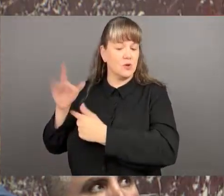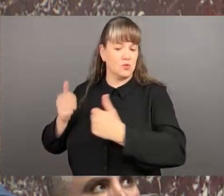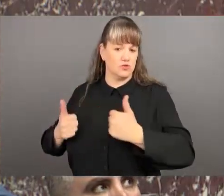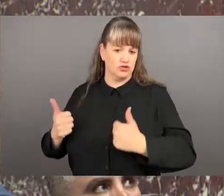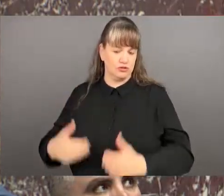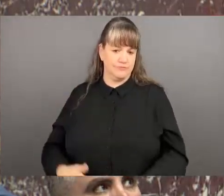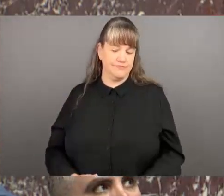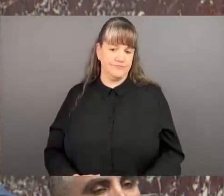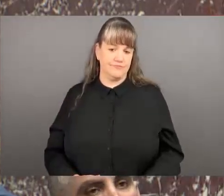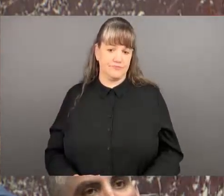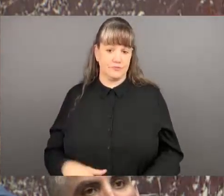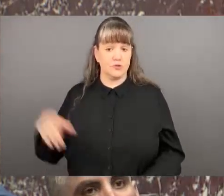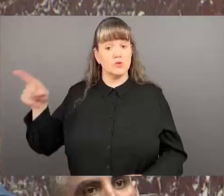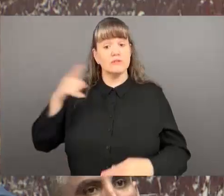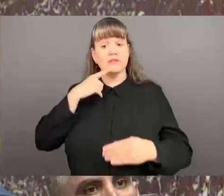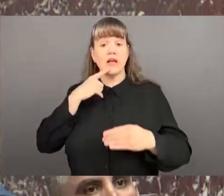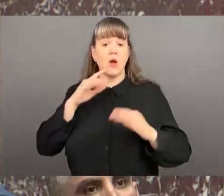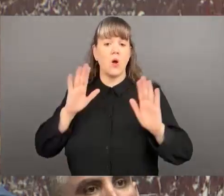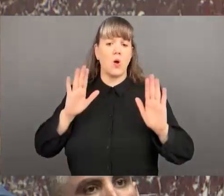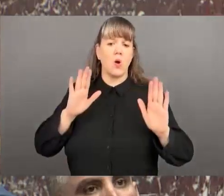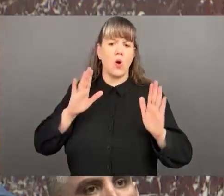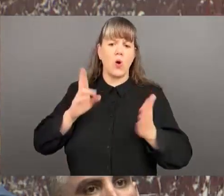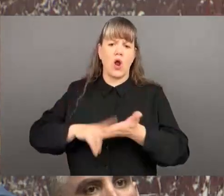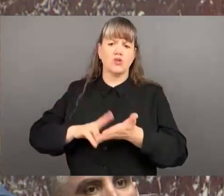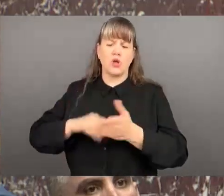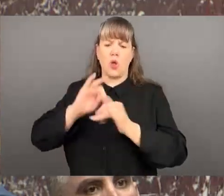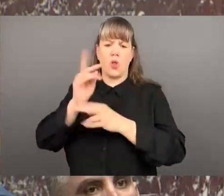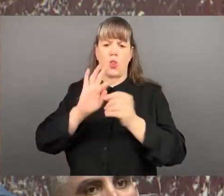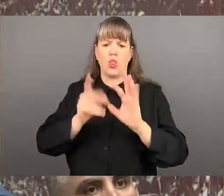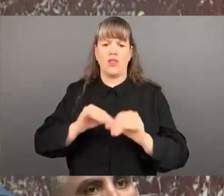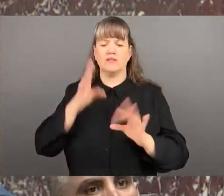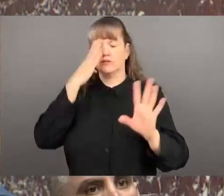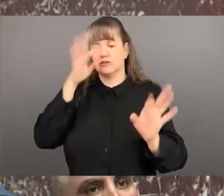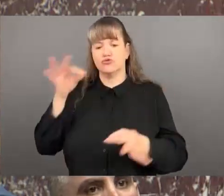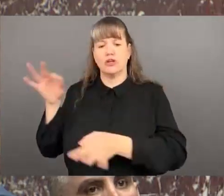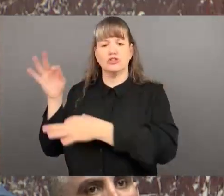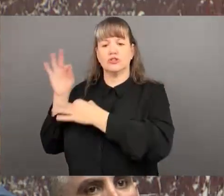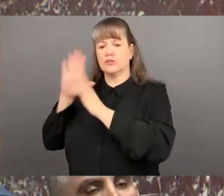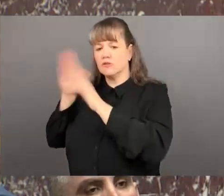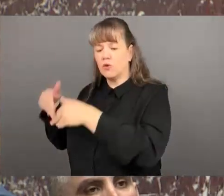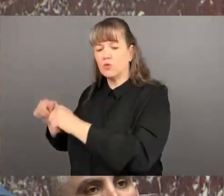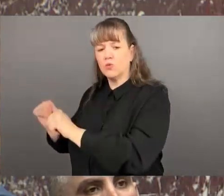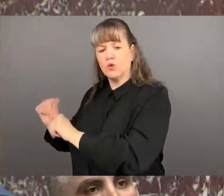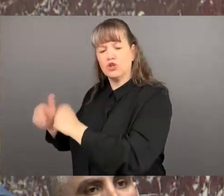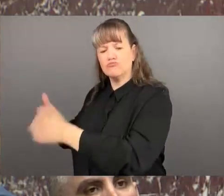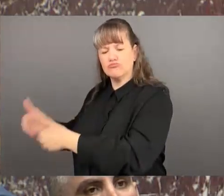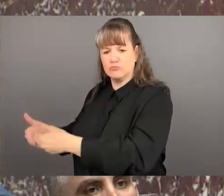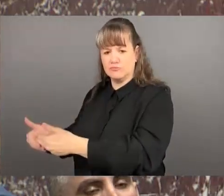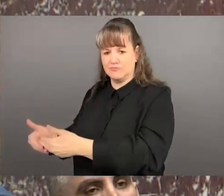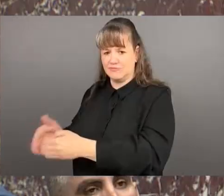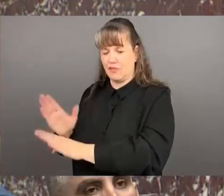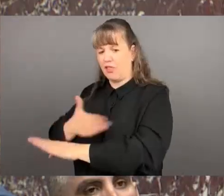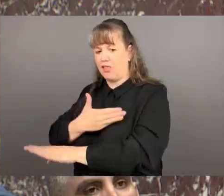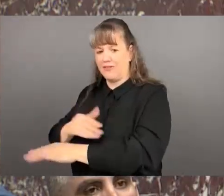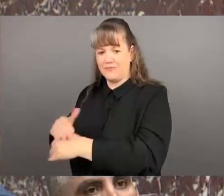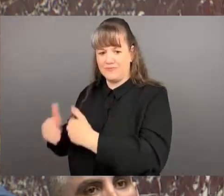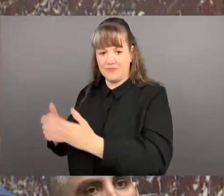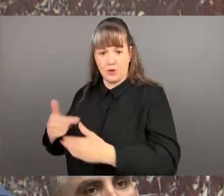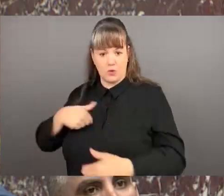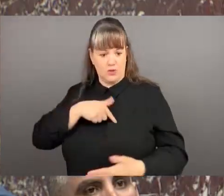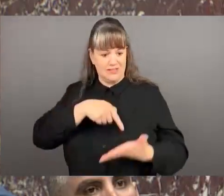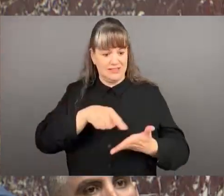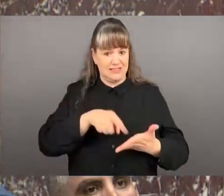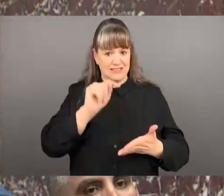distraction, but then he stands by the work. So the taxpayers are left on the hook because once again, this